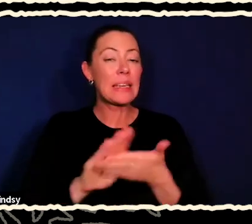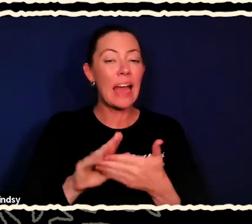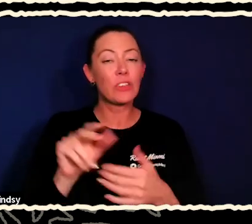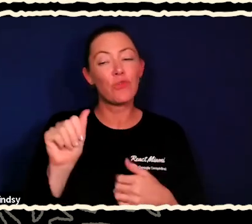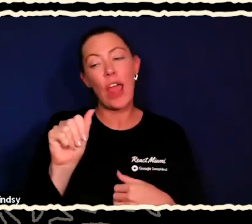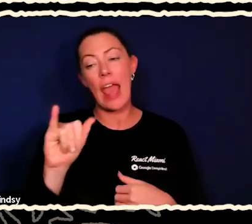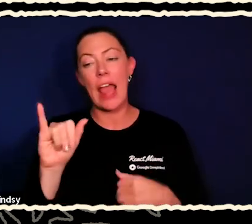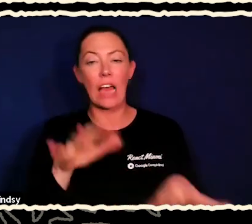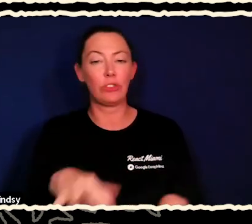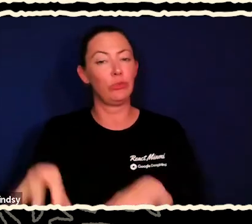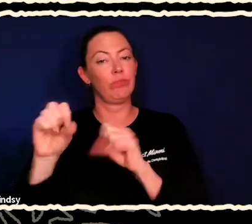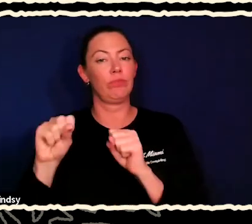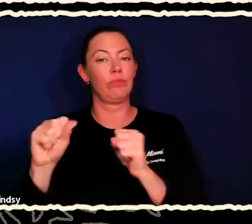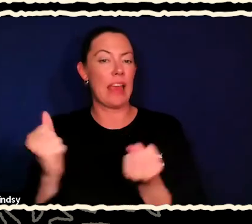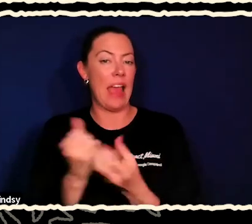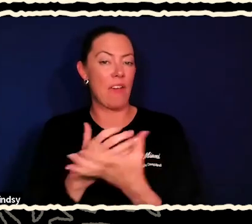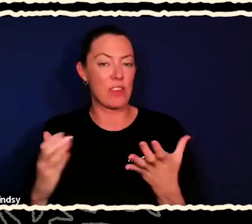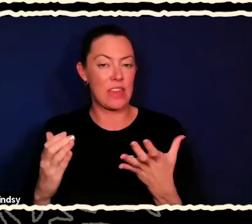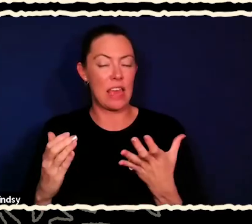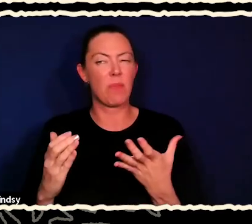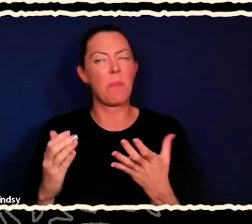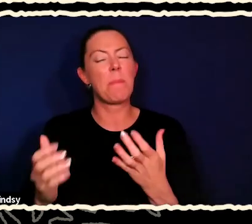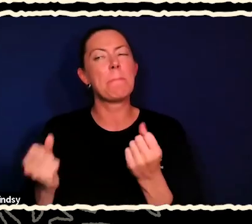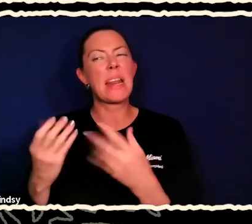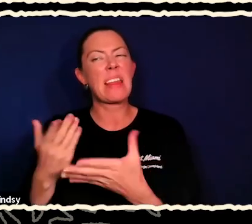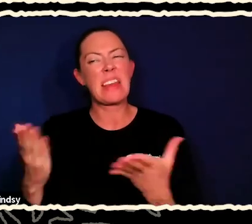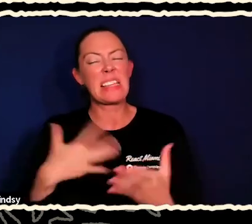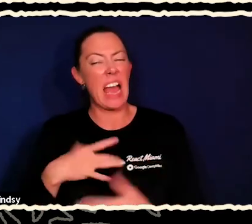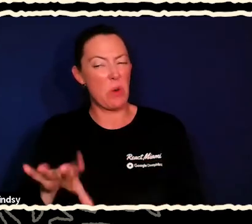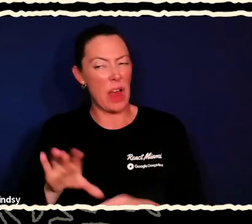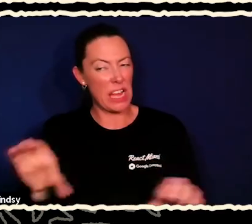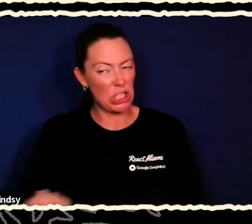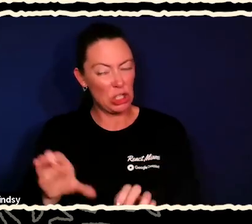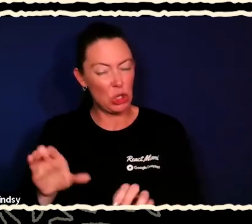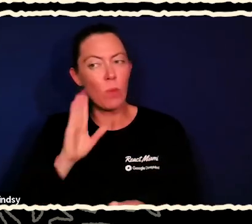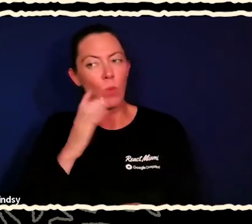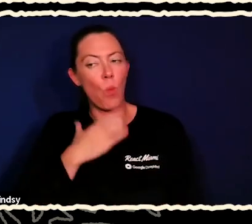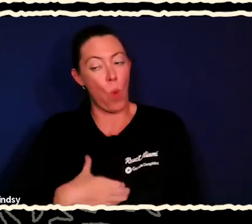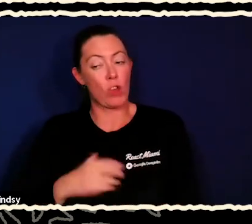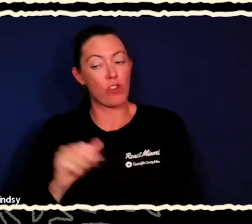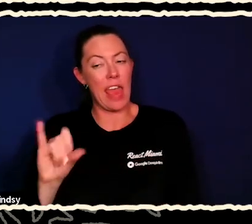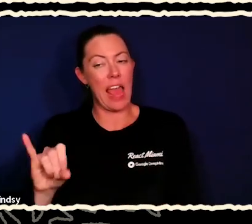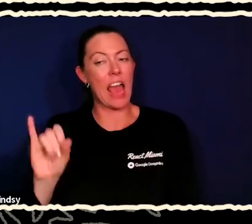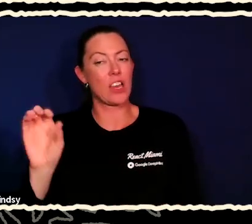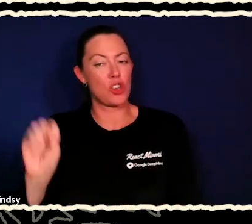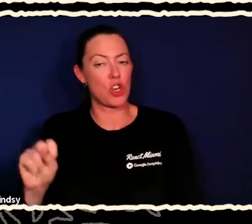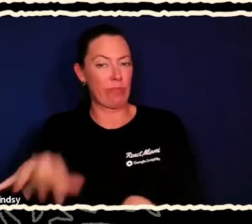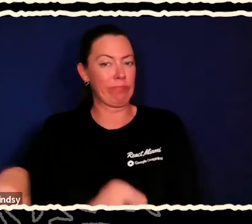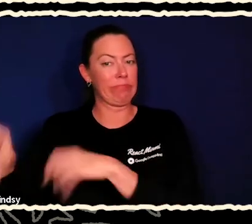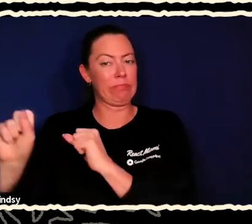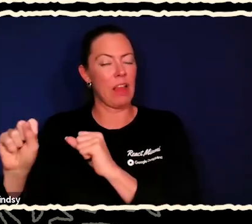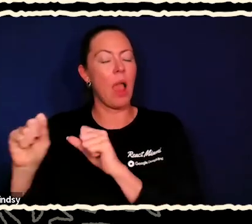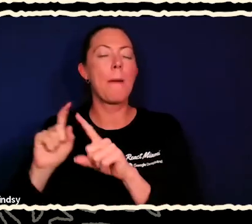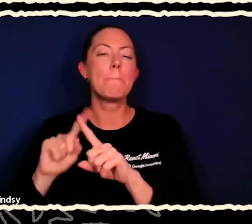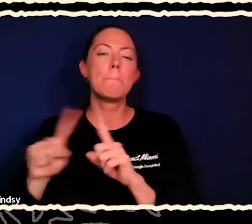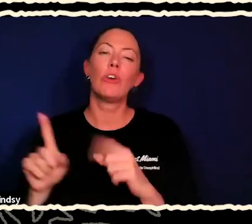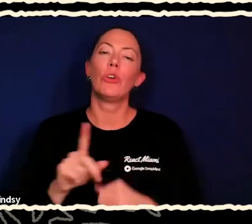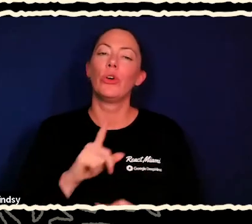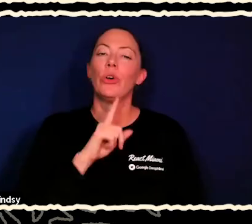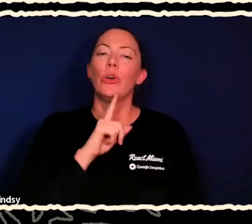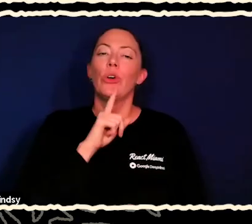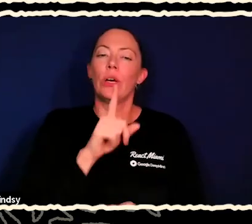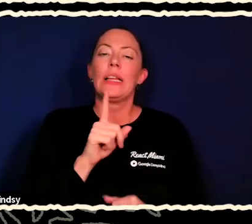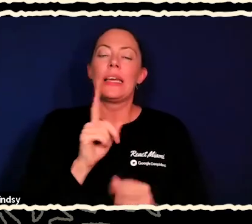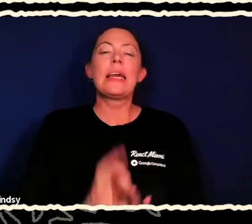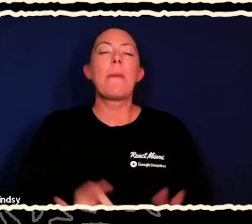do a lot of the things that I don't like doing today, there's a bright future for humans that leverage AI in sensible